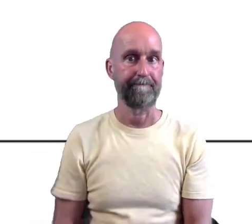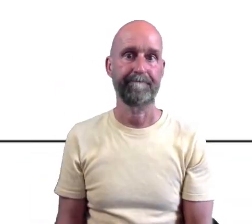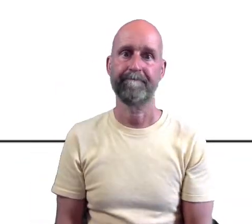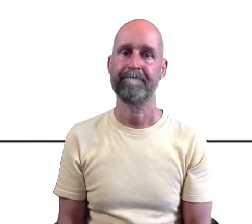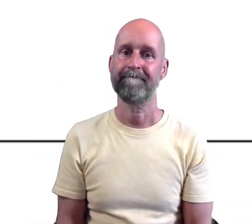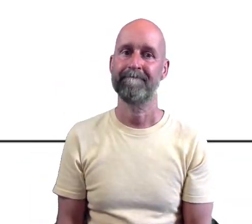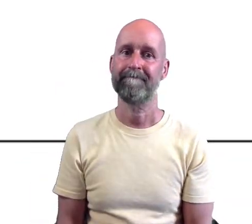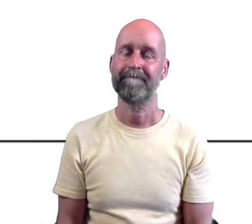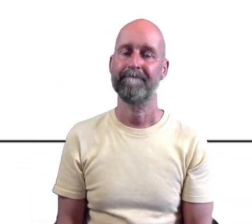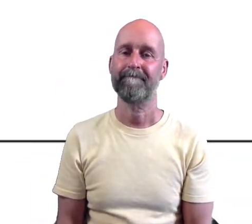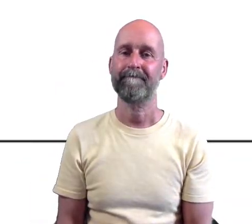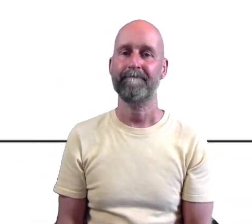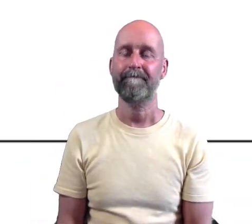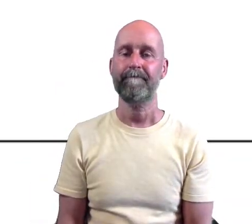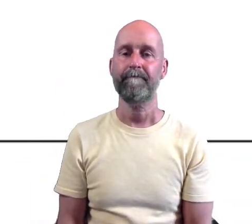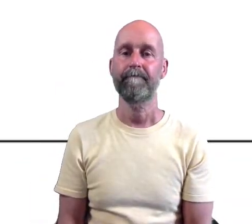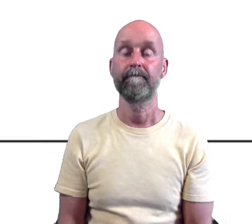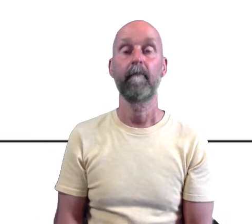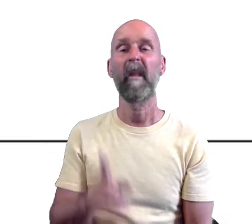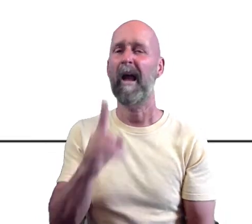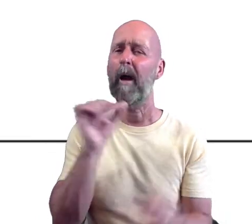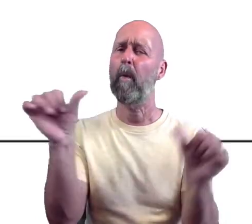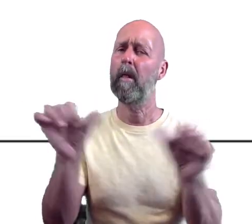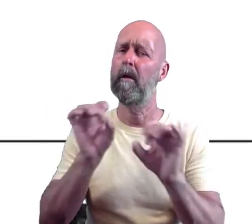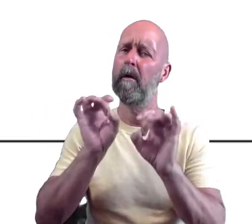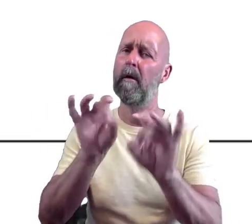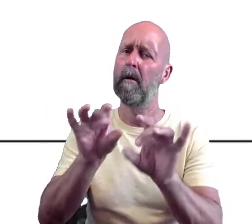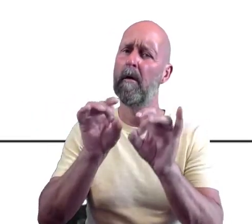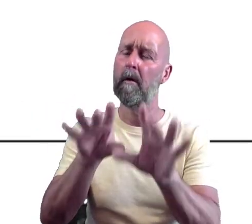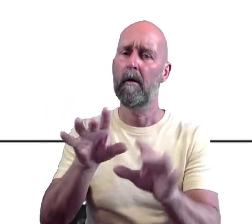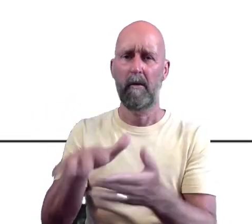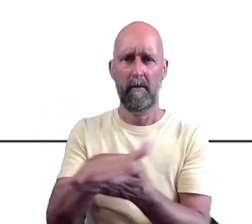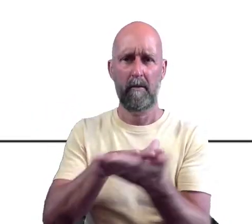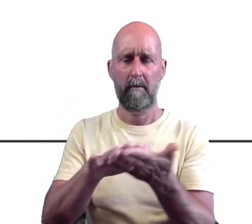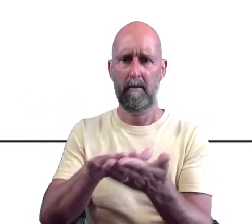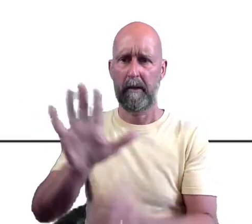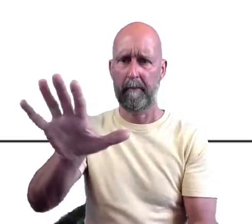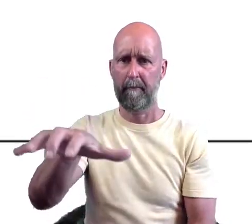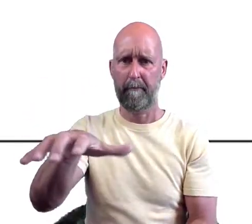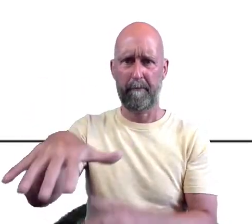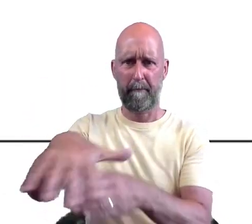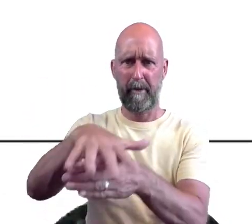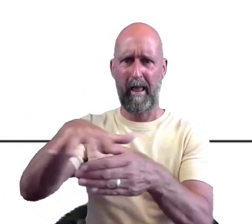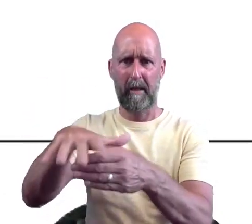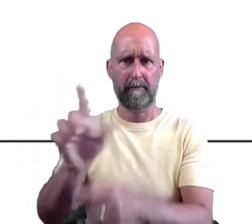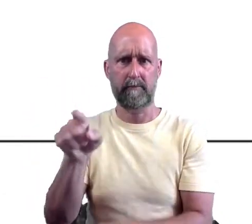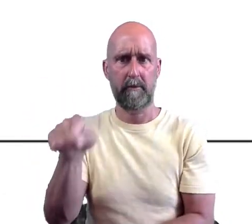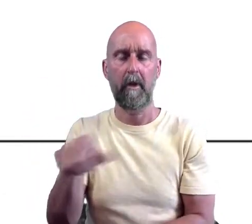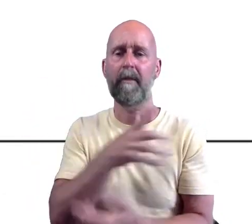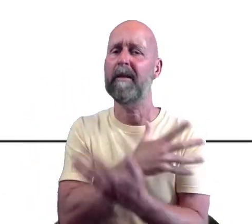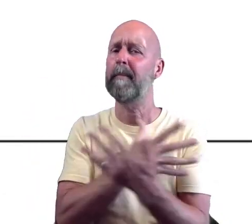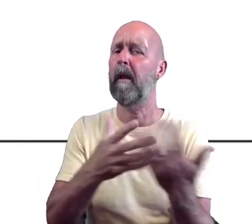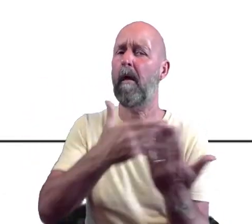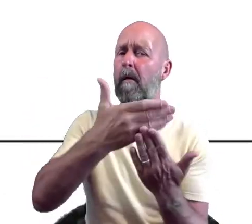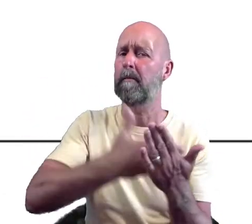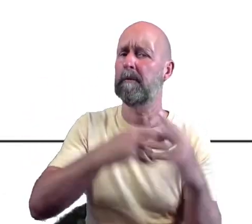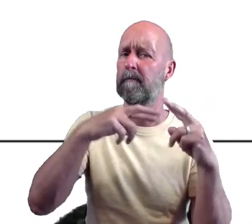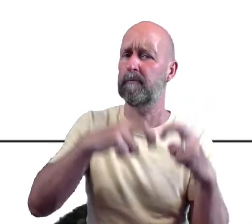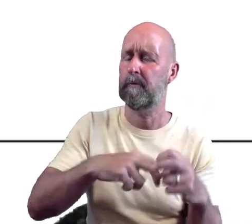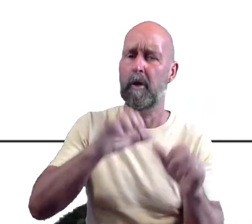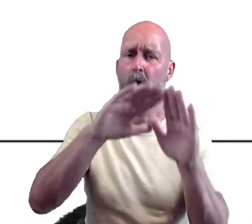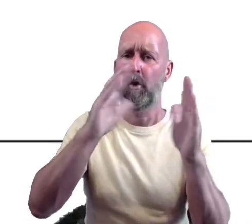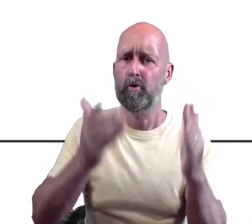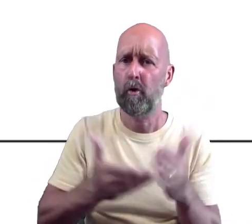So what I'm going to do first is give a brief overview of what I mean when I talk about place, because there's been so much written about place, both in like geography and across